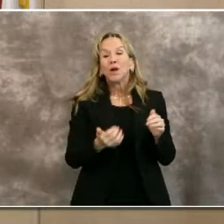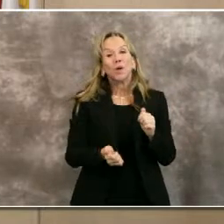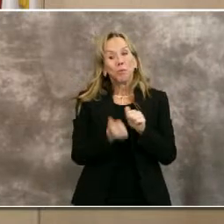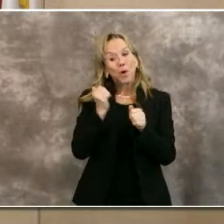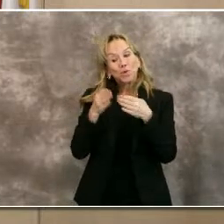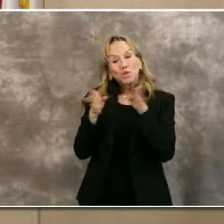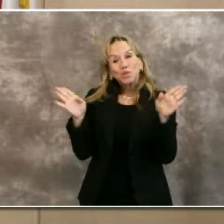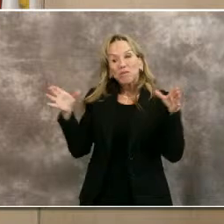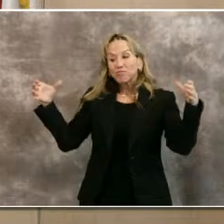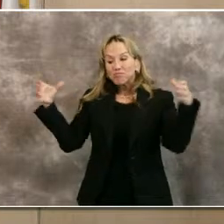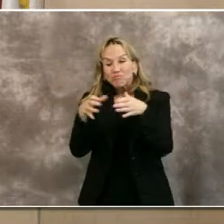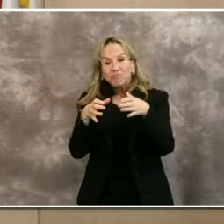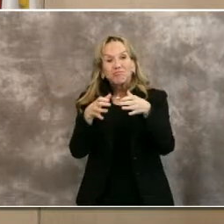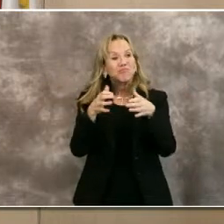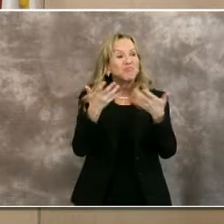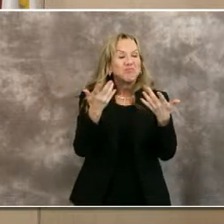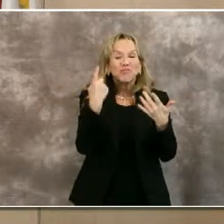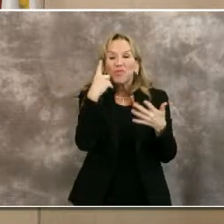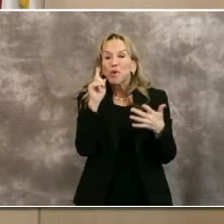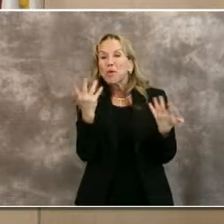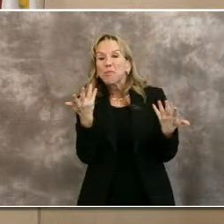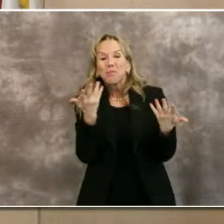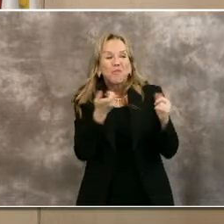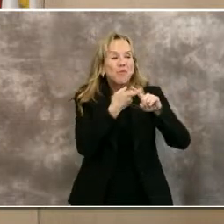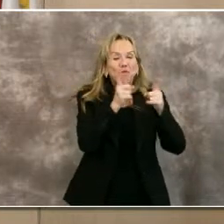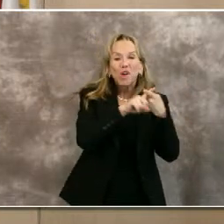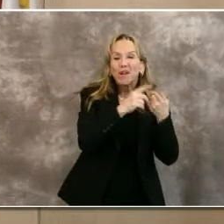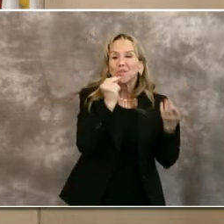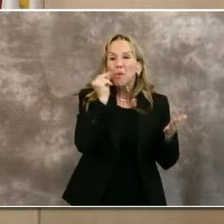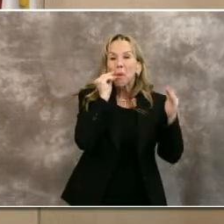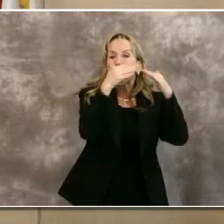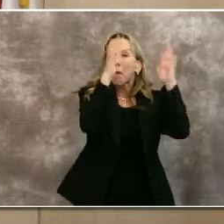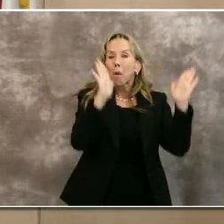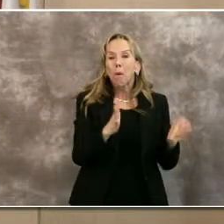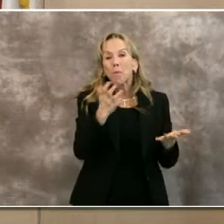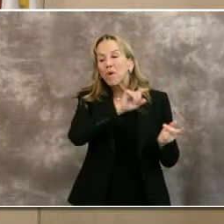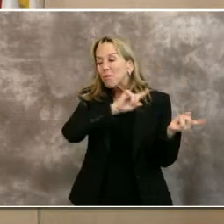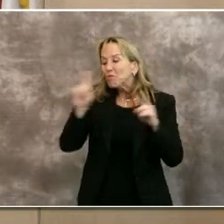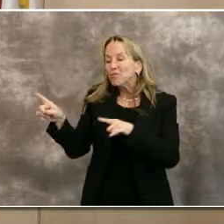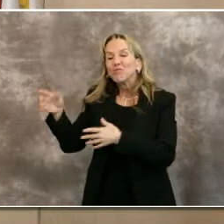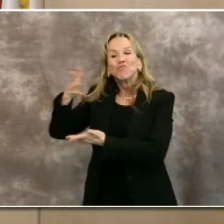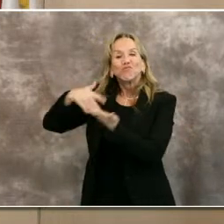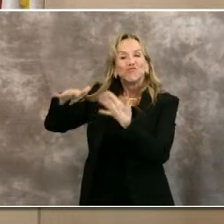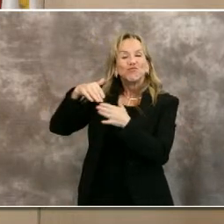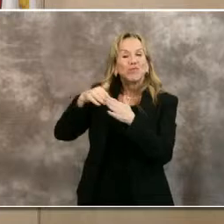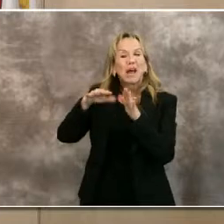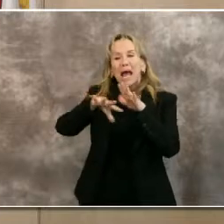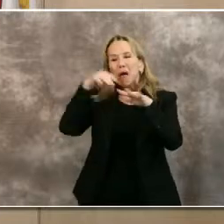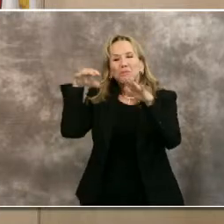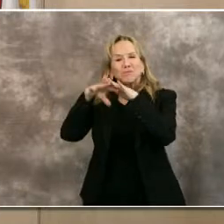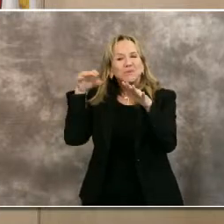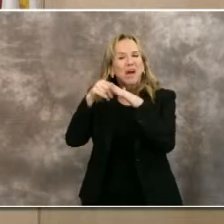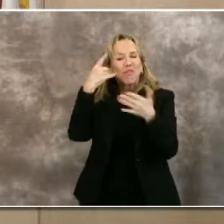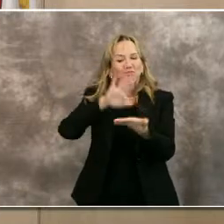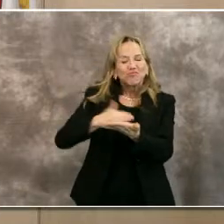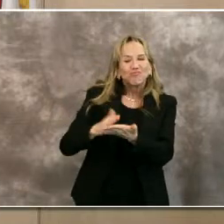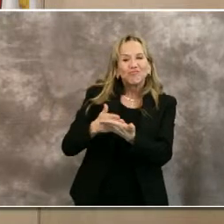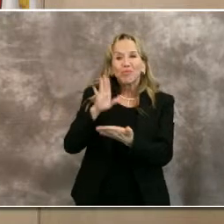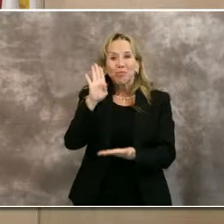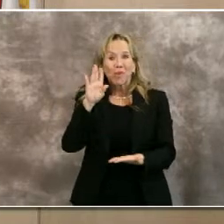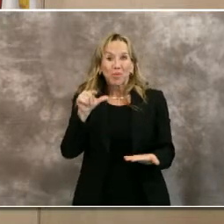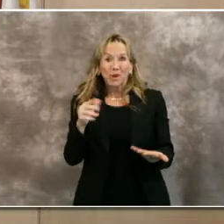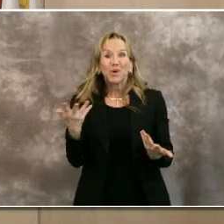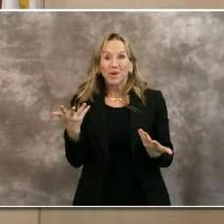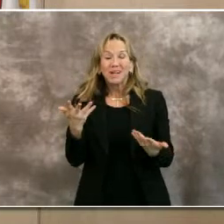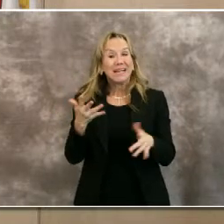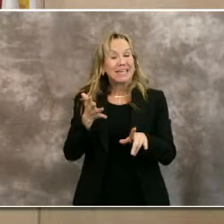gatherings at friends' homes or in the backyard for a barbecue, and we've had outbreaks related